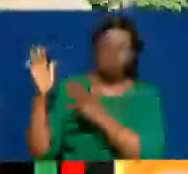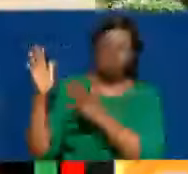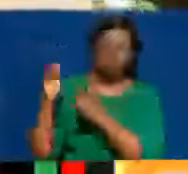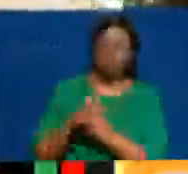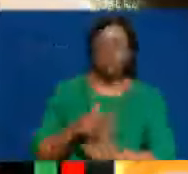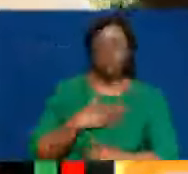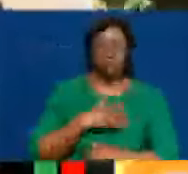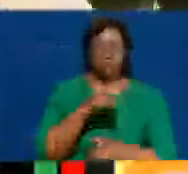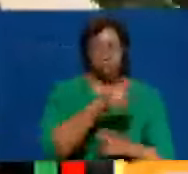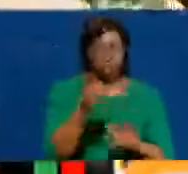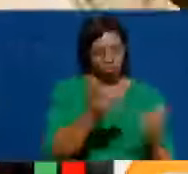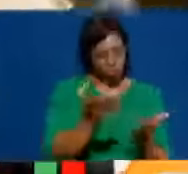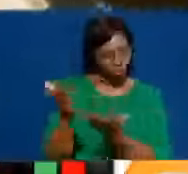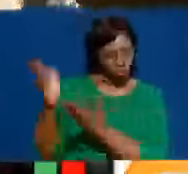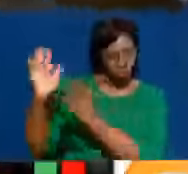Tumpongeze kwa makofi